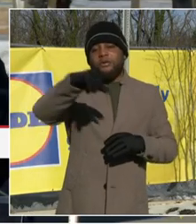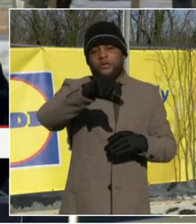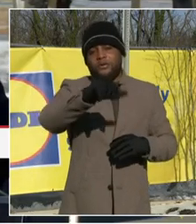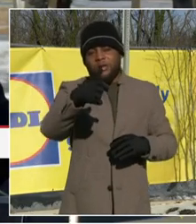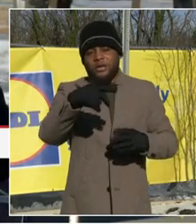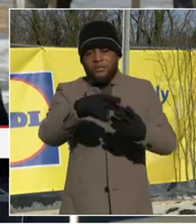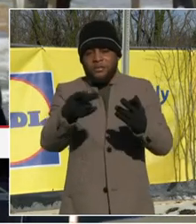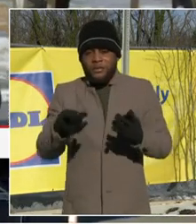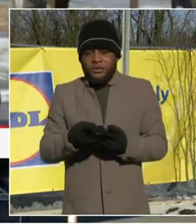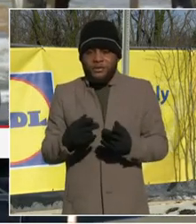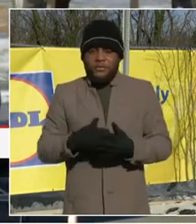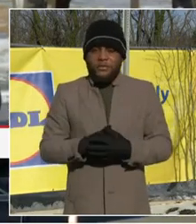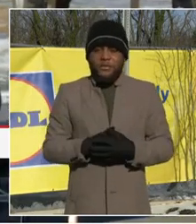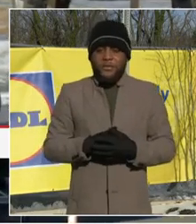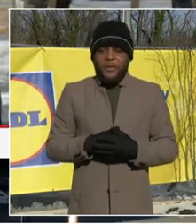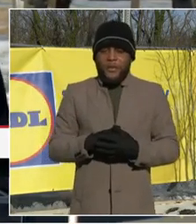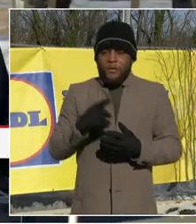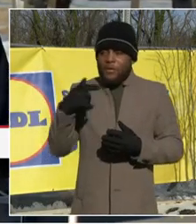Okay. Yes.